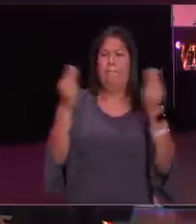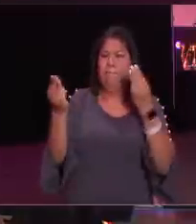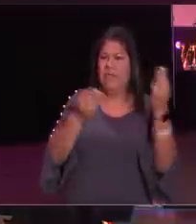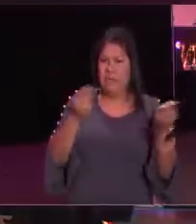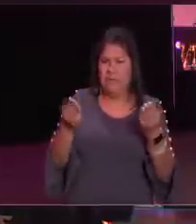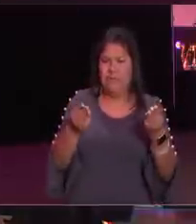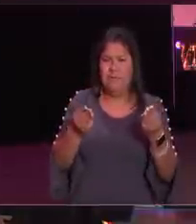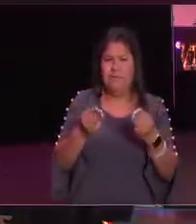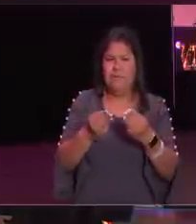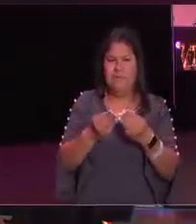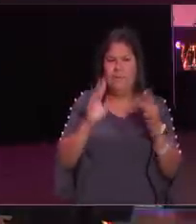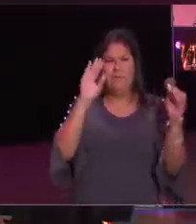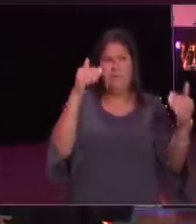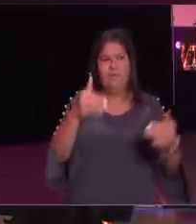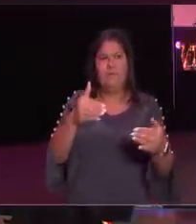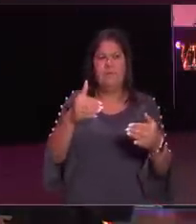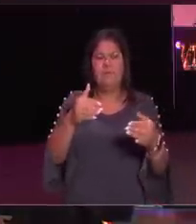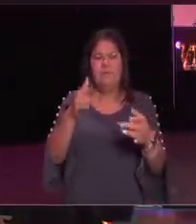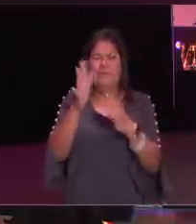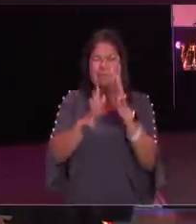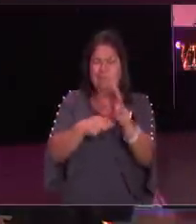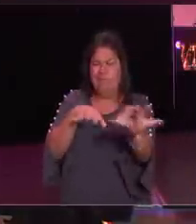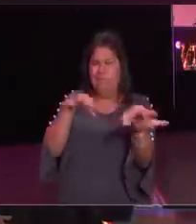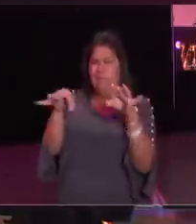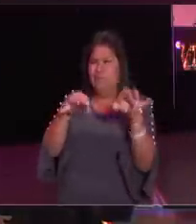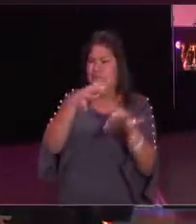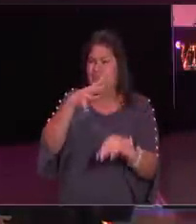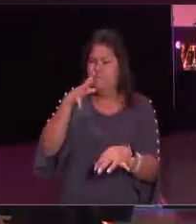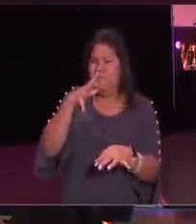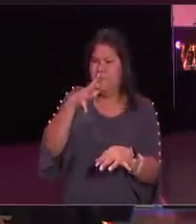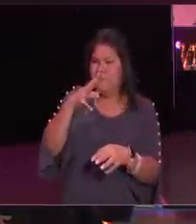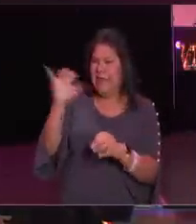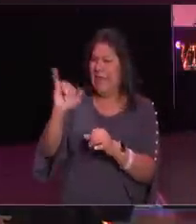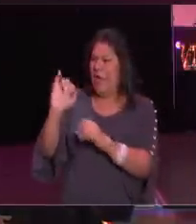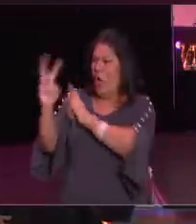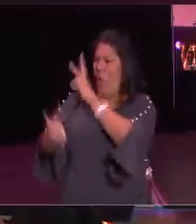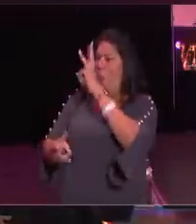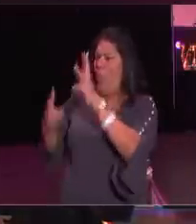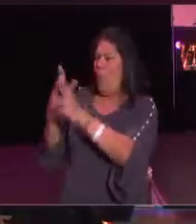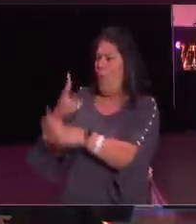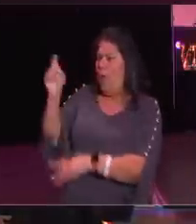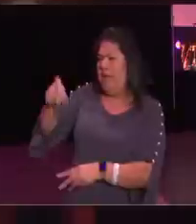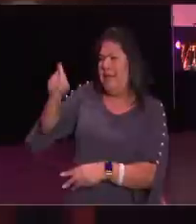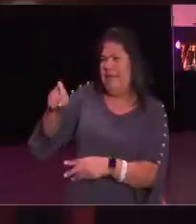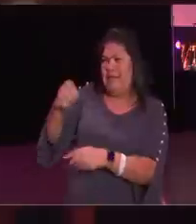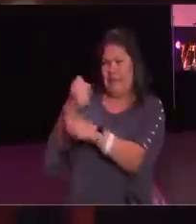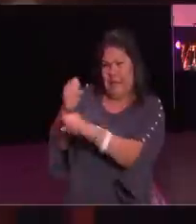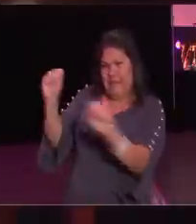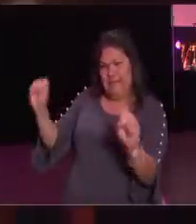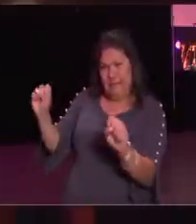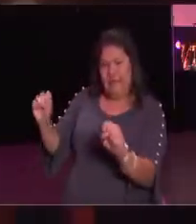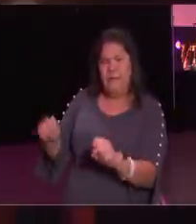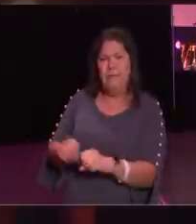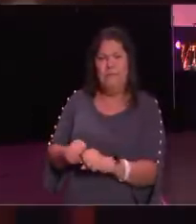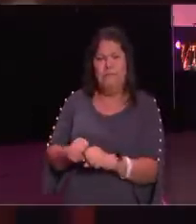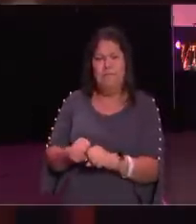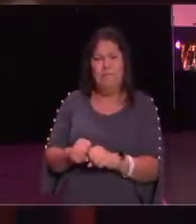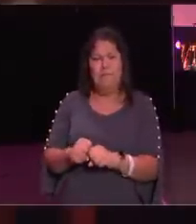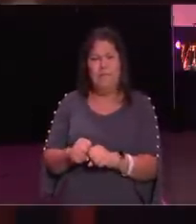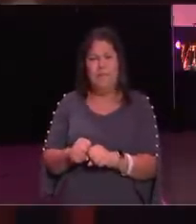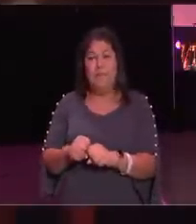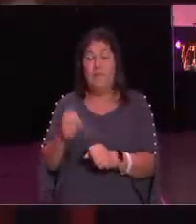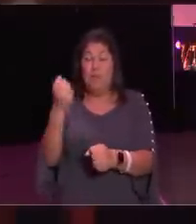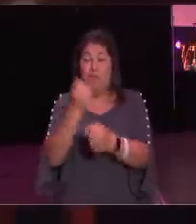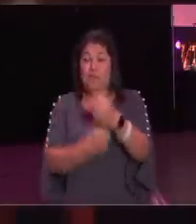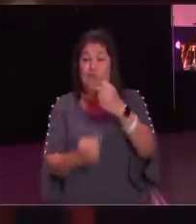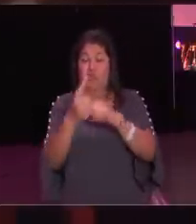ministry. More particularly, Jesus explained it as the field is a world that is in need of a savior. Can I say that